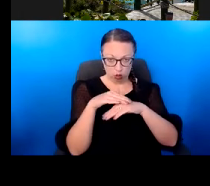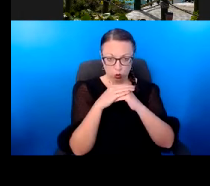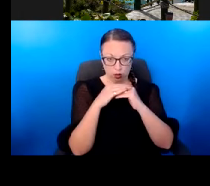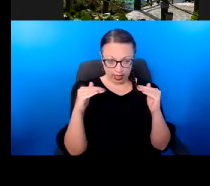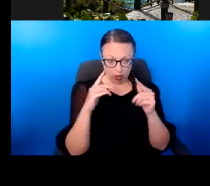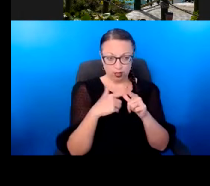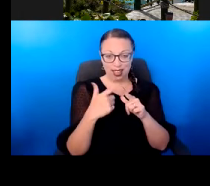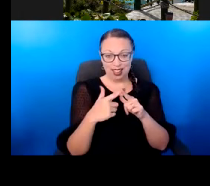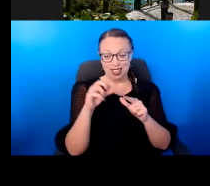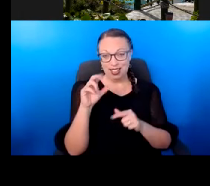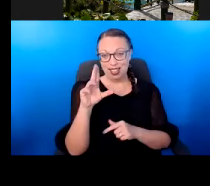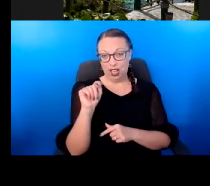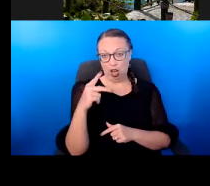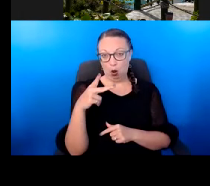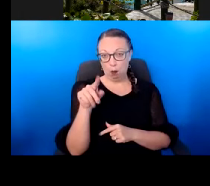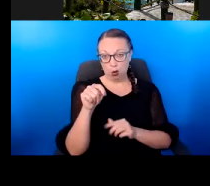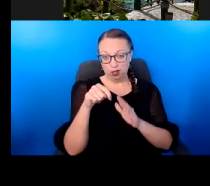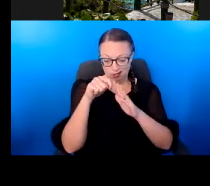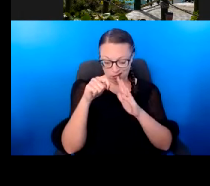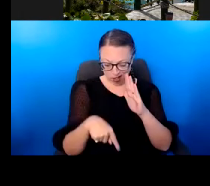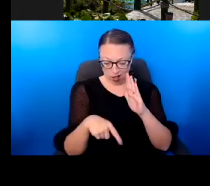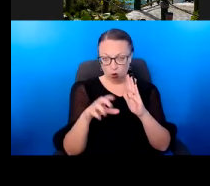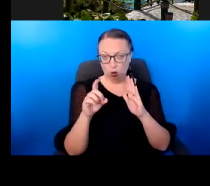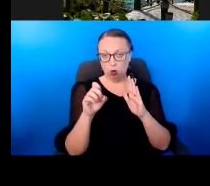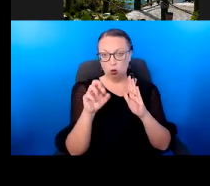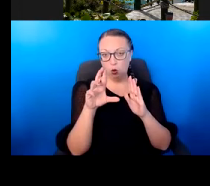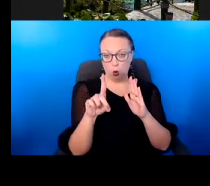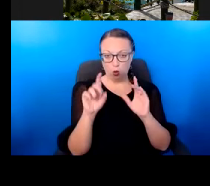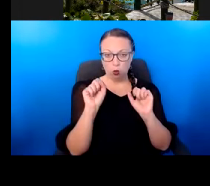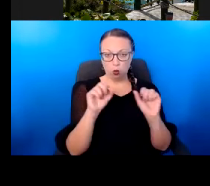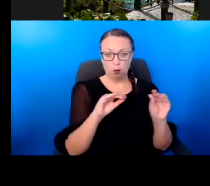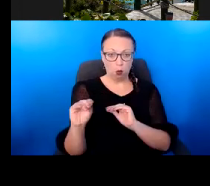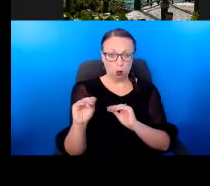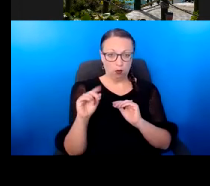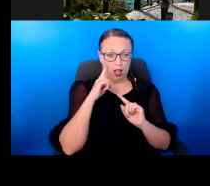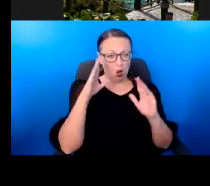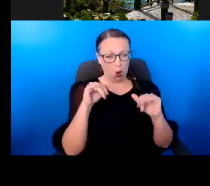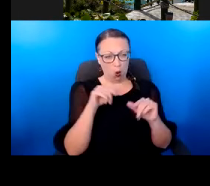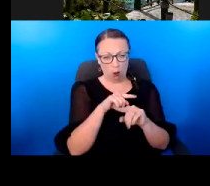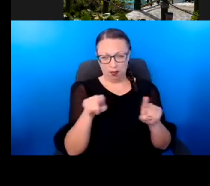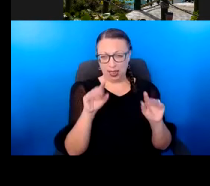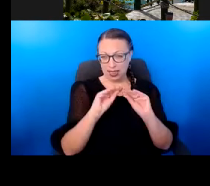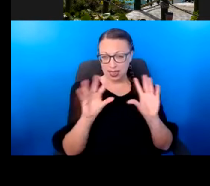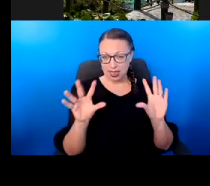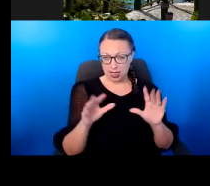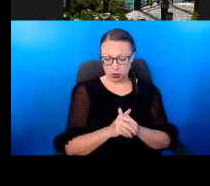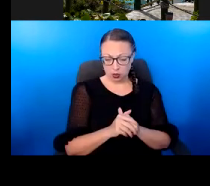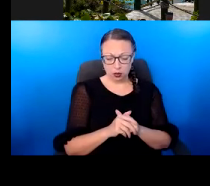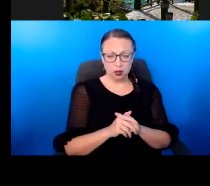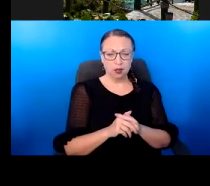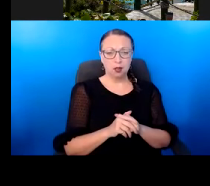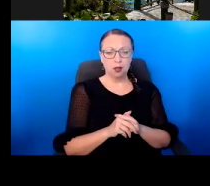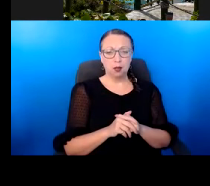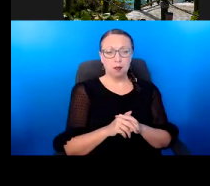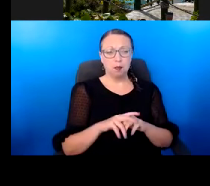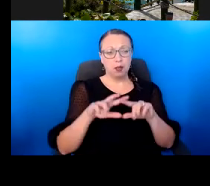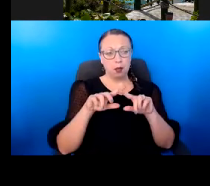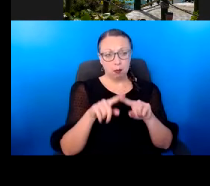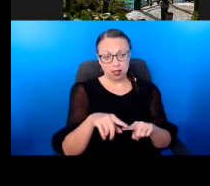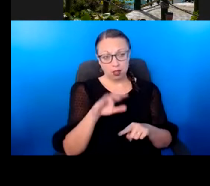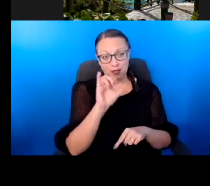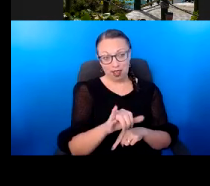cord so you can move. Hope everybody's following. Okay, based on that, we've got a clear